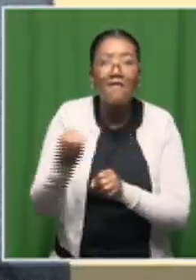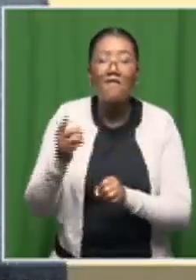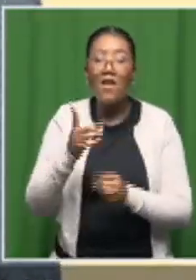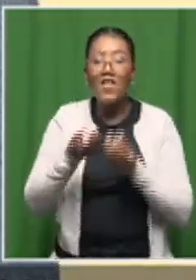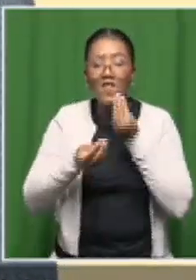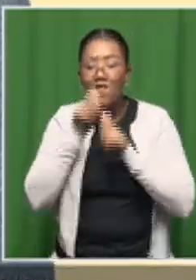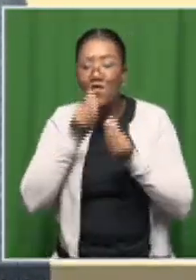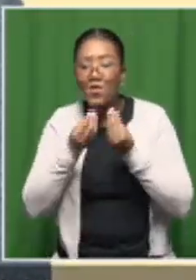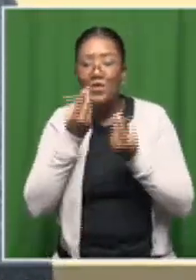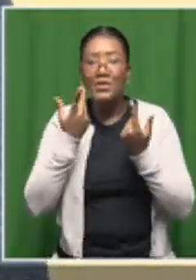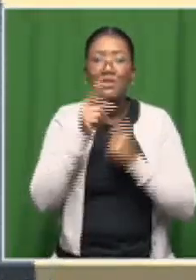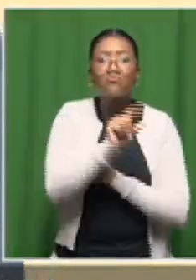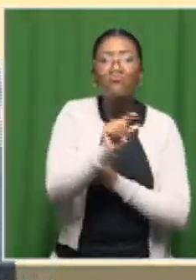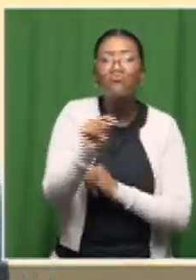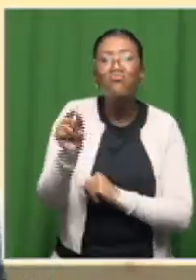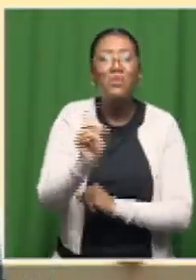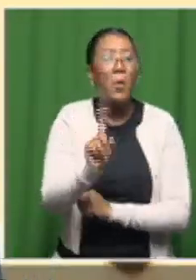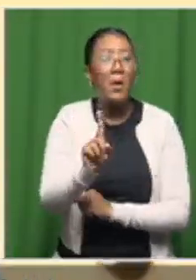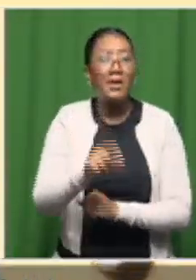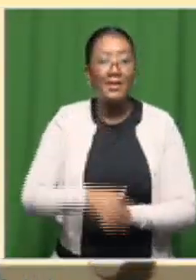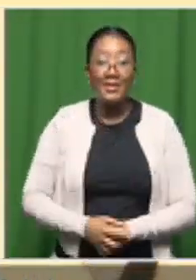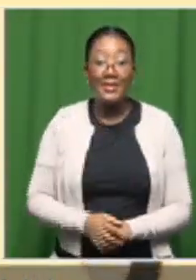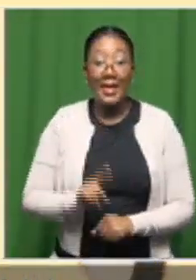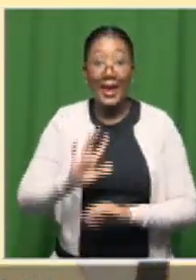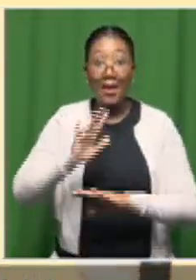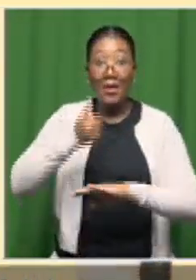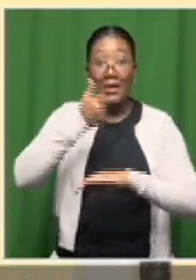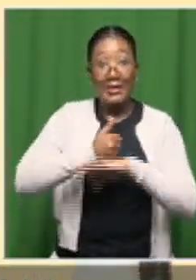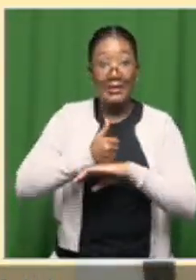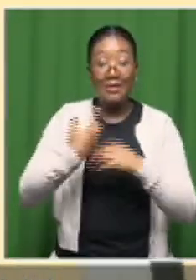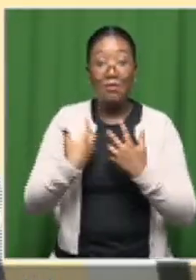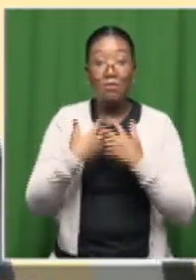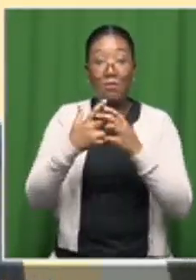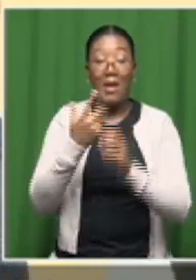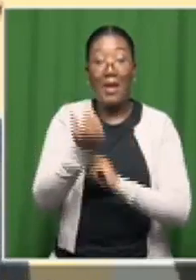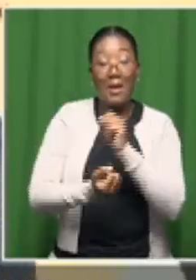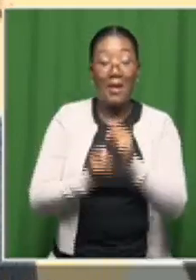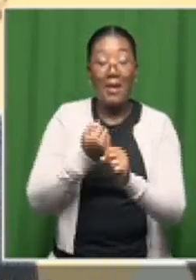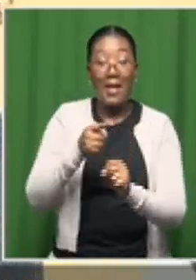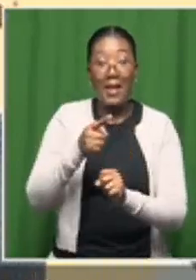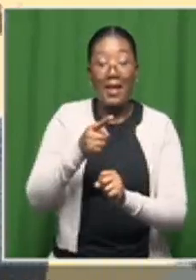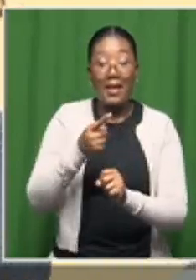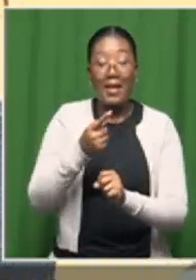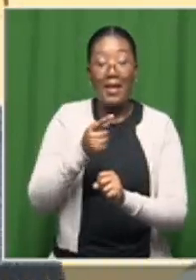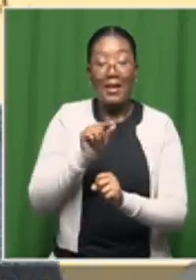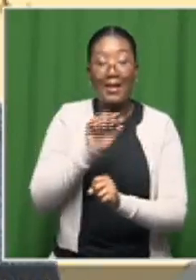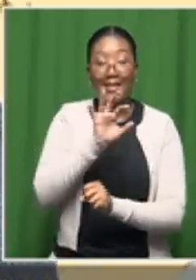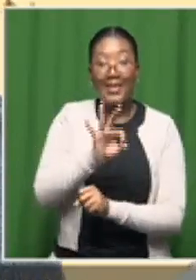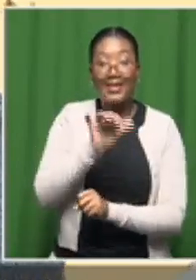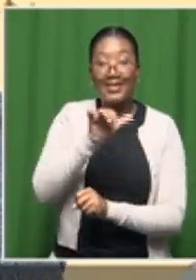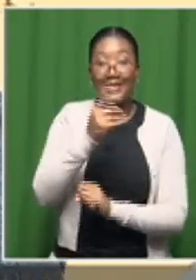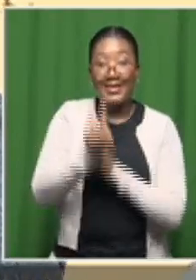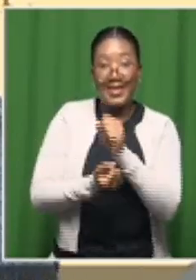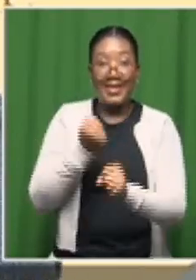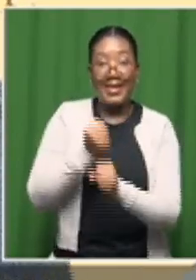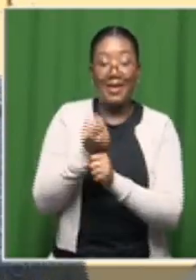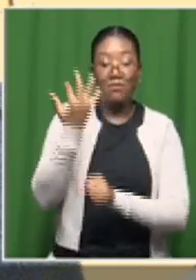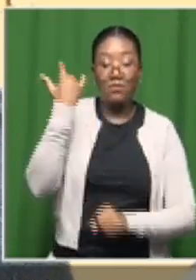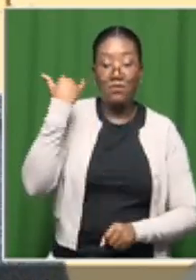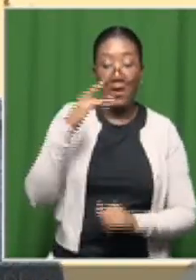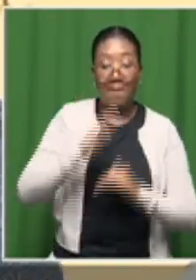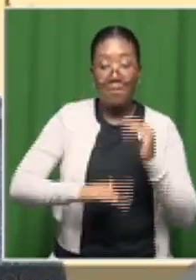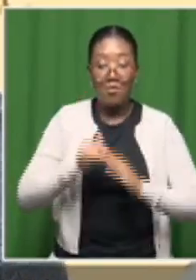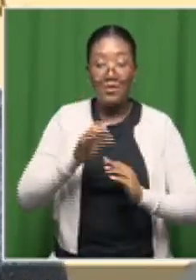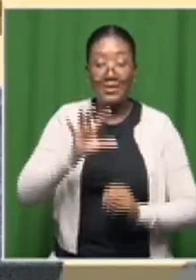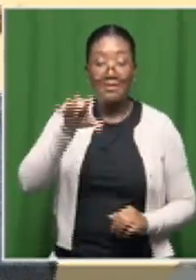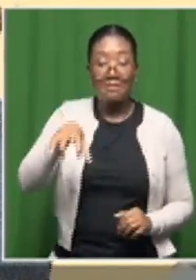question. When they established the castle 360 years ago, it was to be self-sufficient. It was almost the first mall in